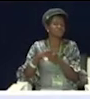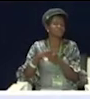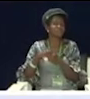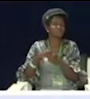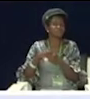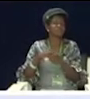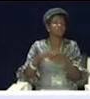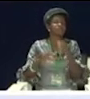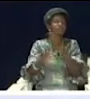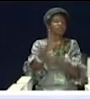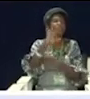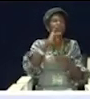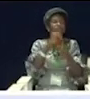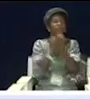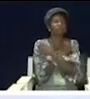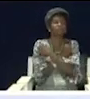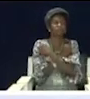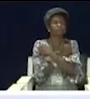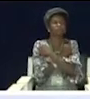God is love.